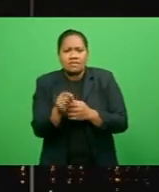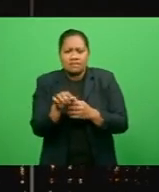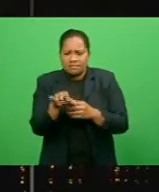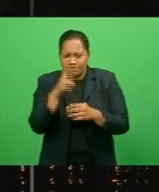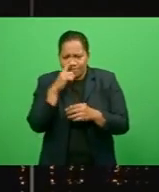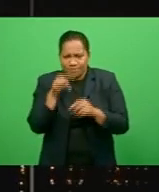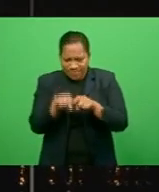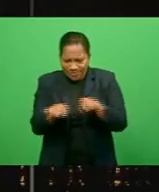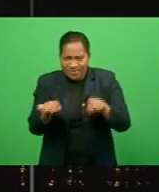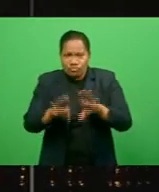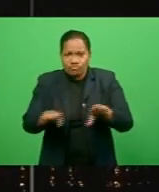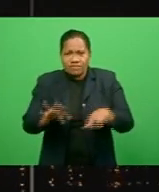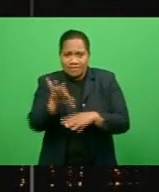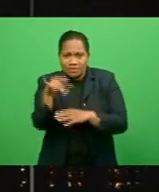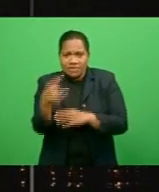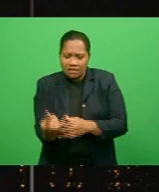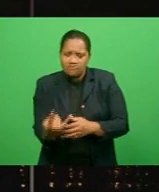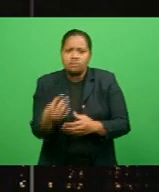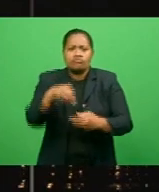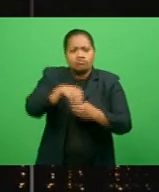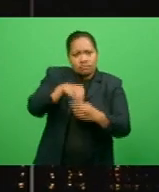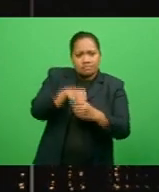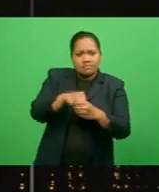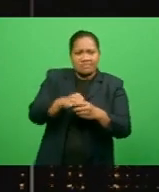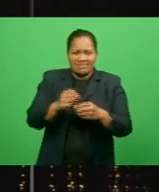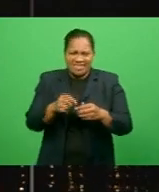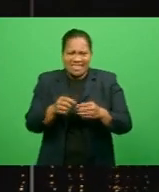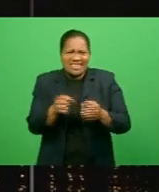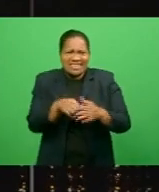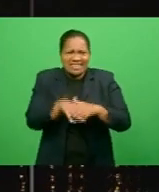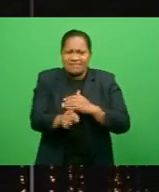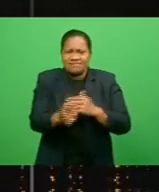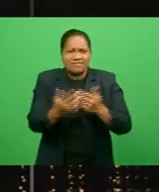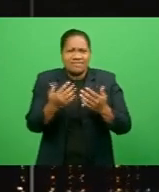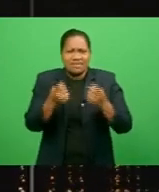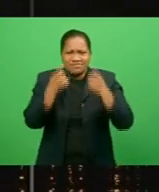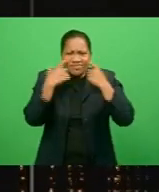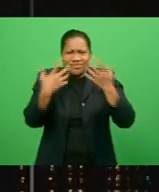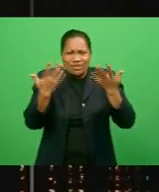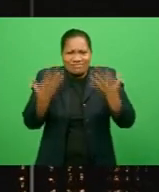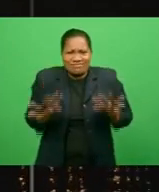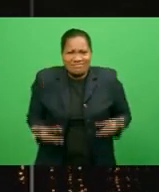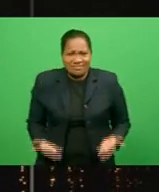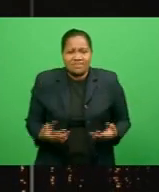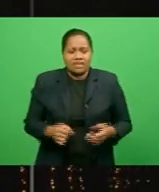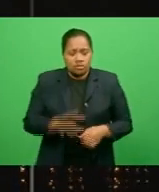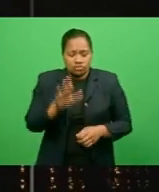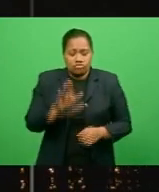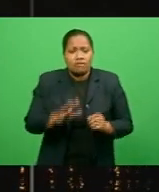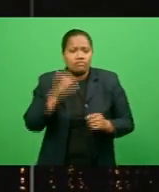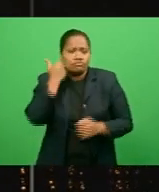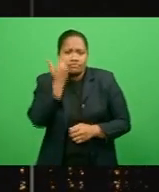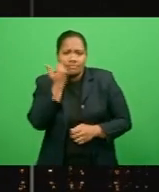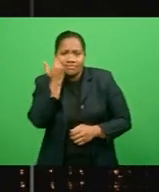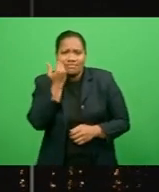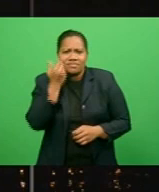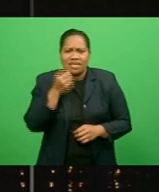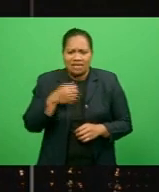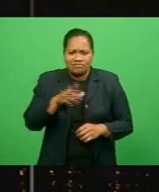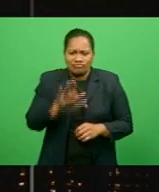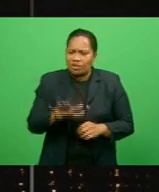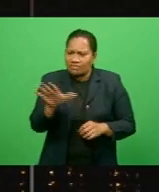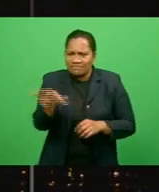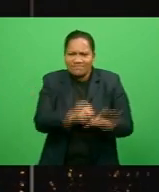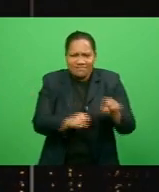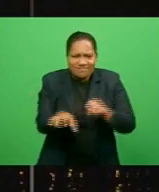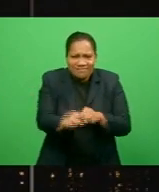in exploitation. The organisation, together with international agency End Child Prostitution and Trafficking, conducted a survey on trafficking